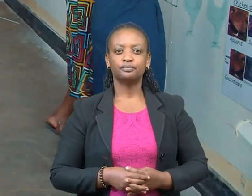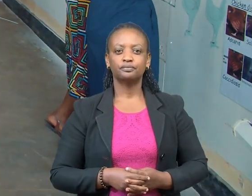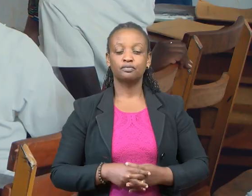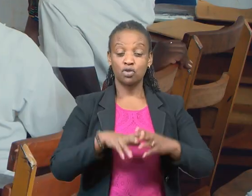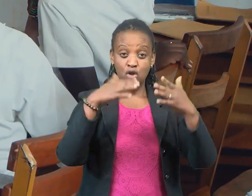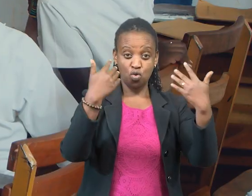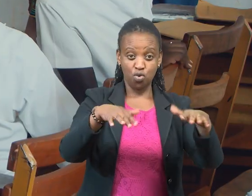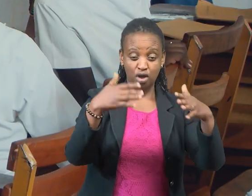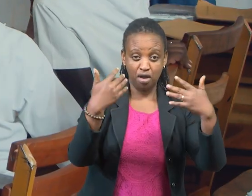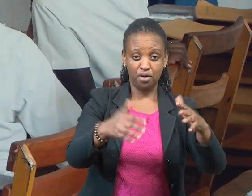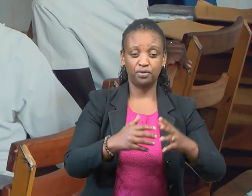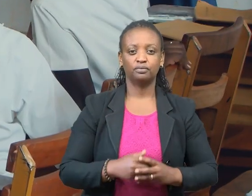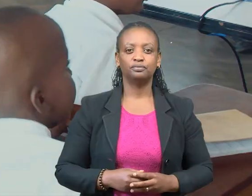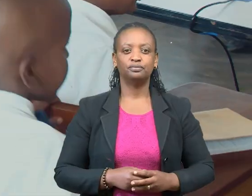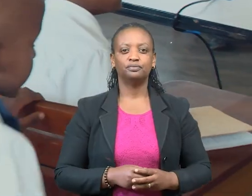Wow.